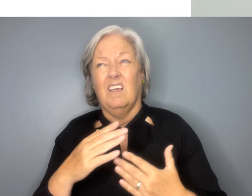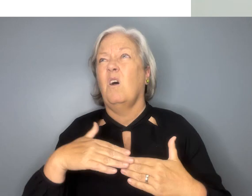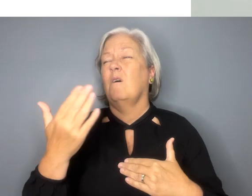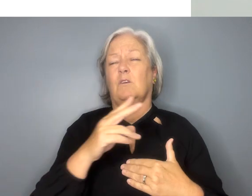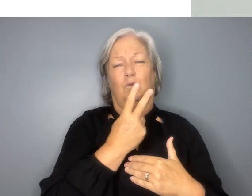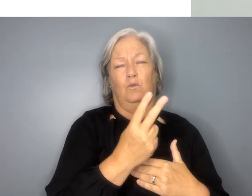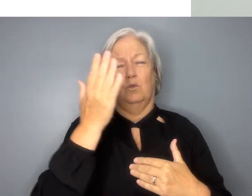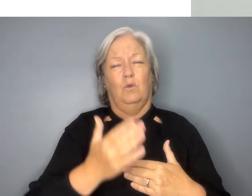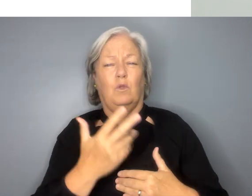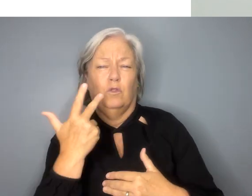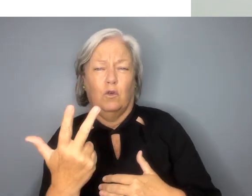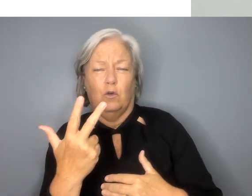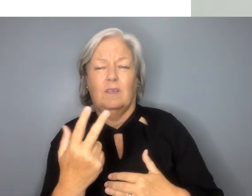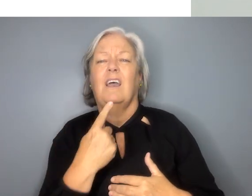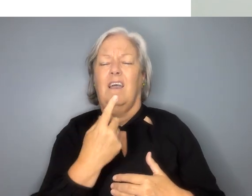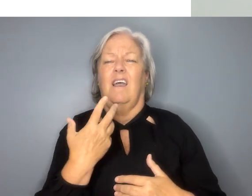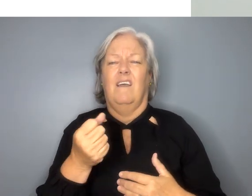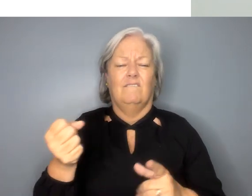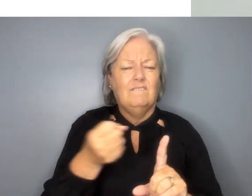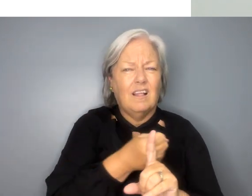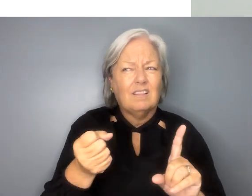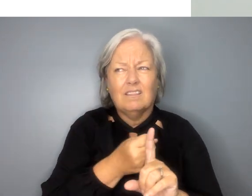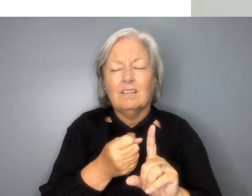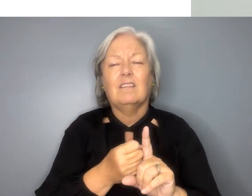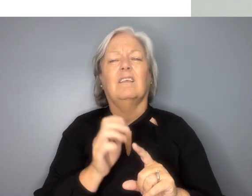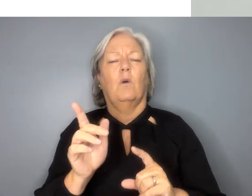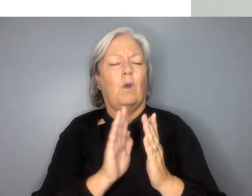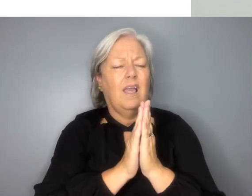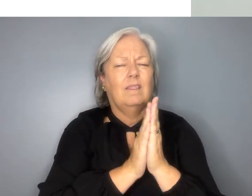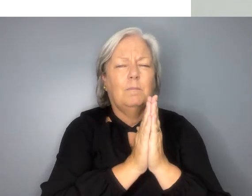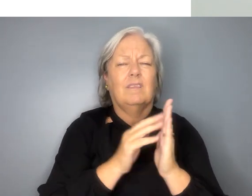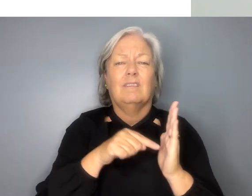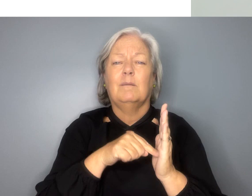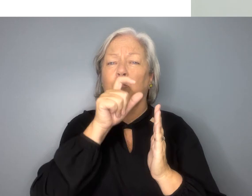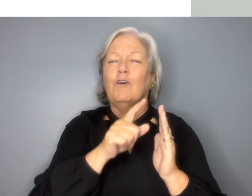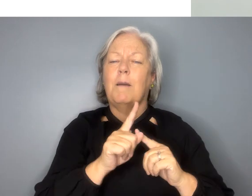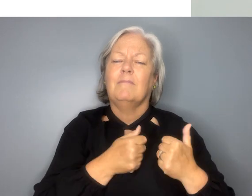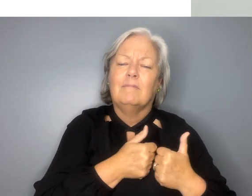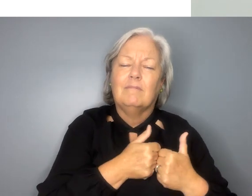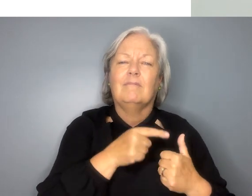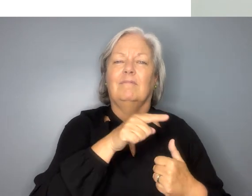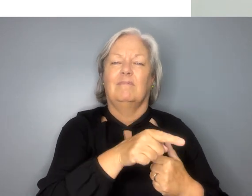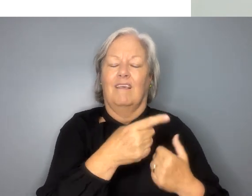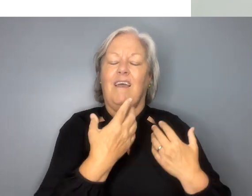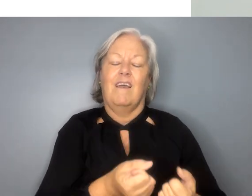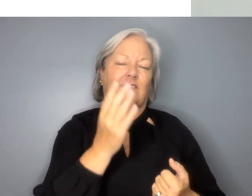found that more than 2/3 of respondents experienced violence from an intimate partner in their